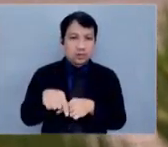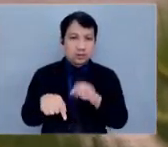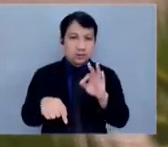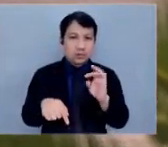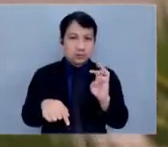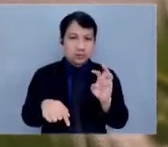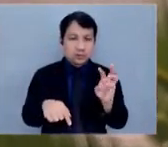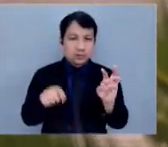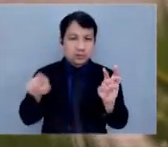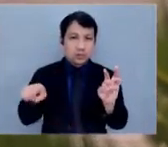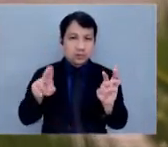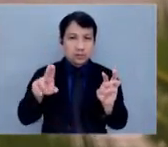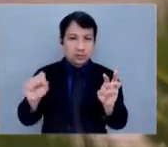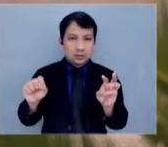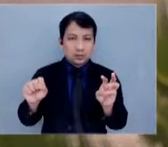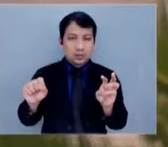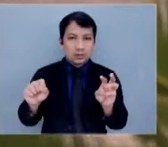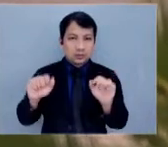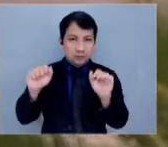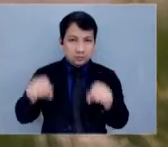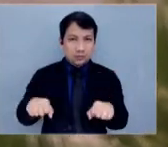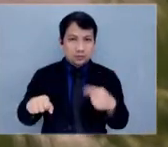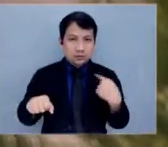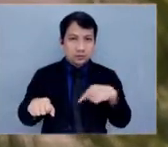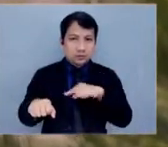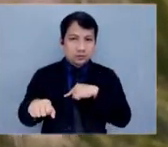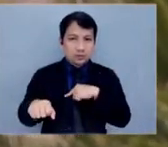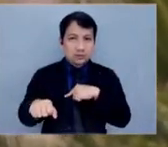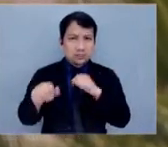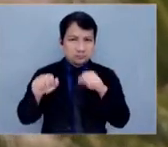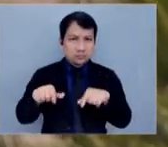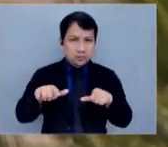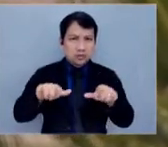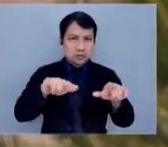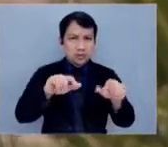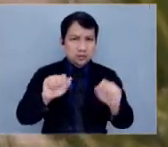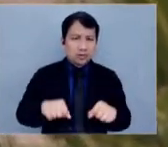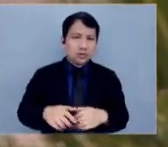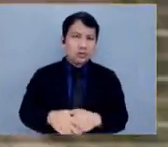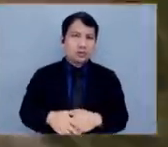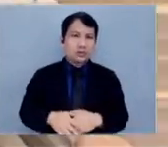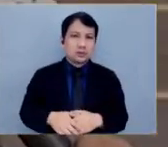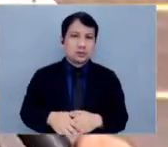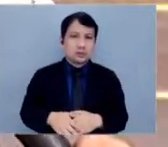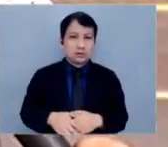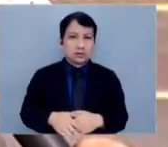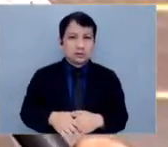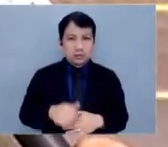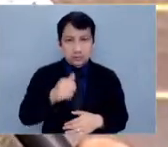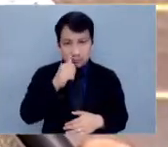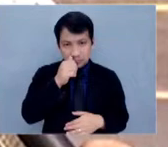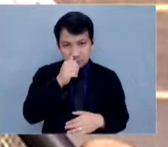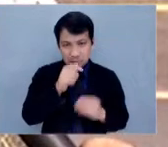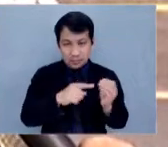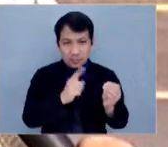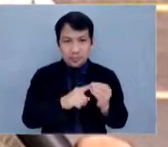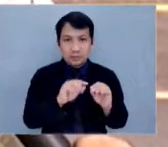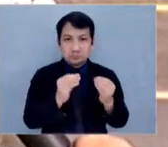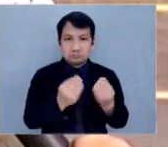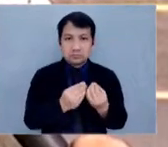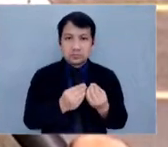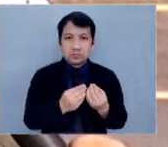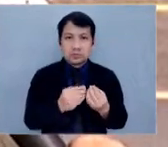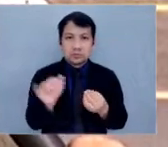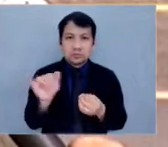jets ng US, may kakayahan daw tayong makipagsabayan. We can't say yet with regard to the limitations of the aircraft, but